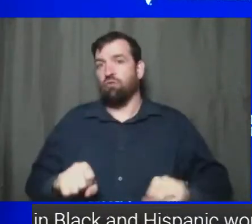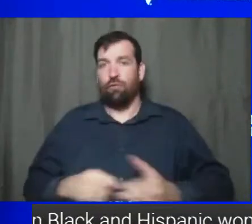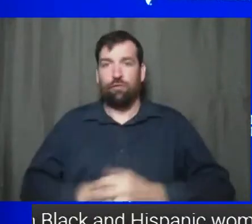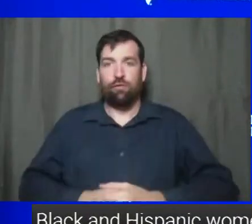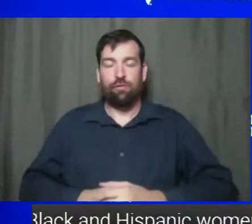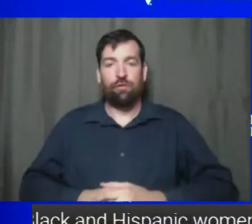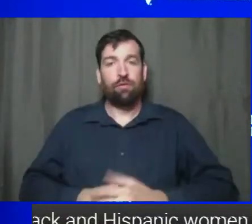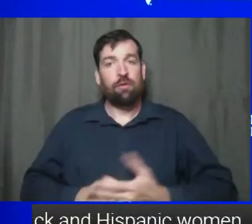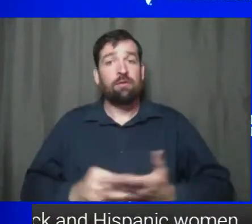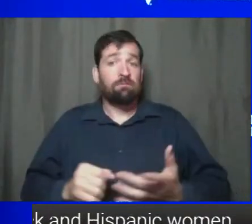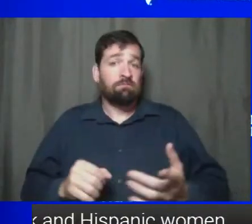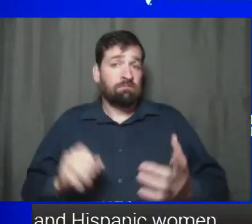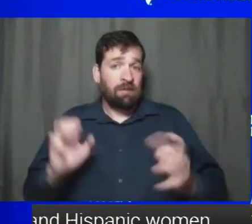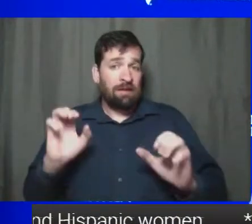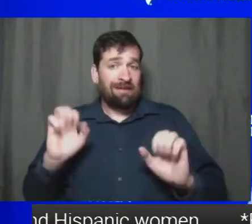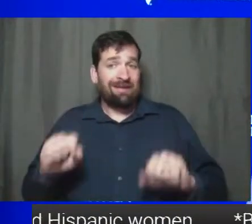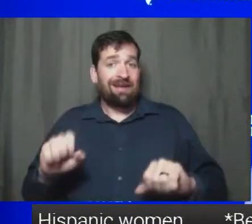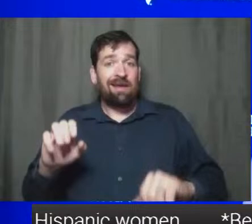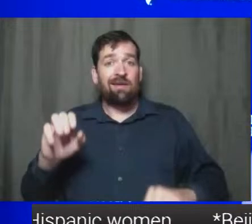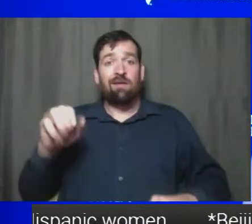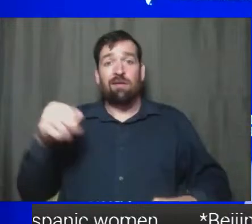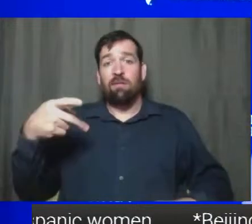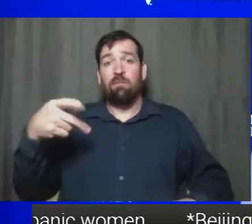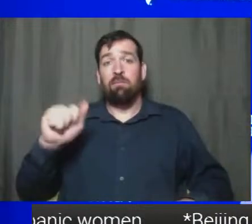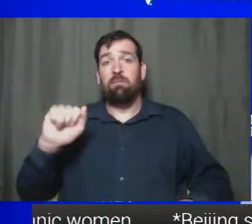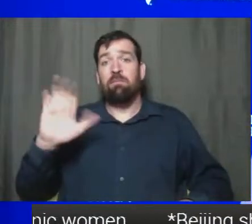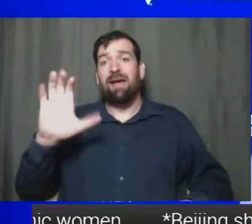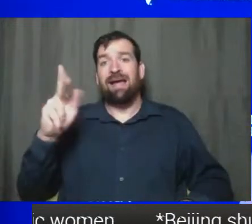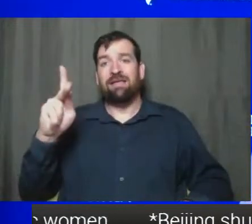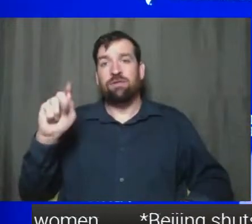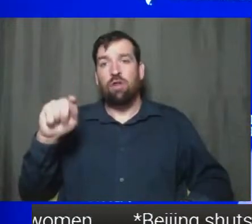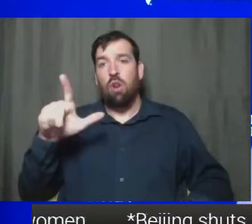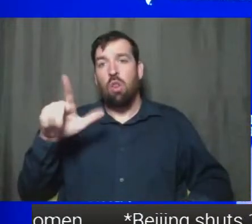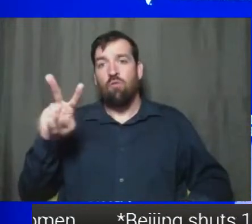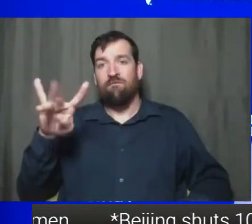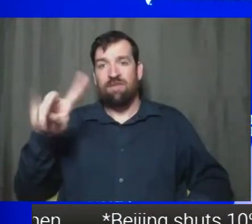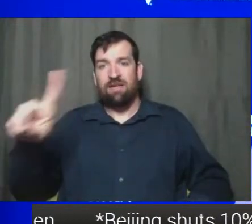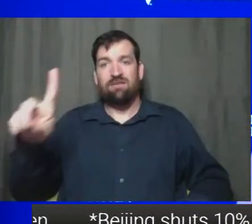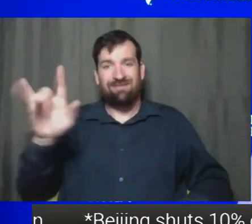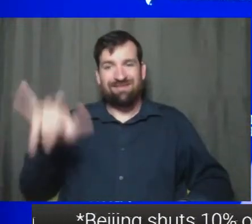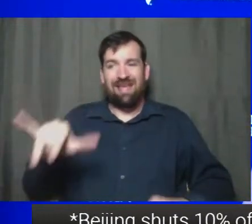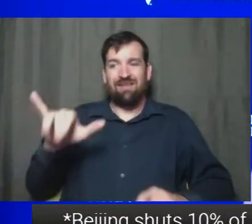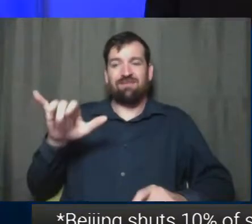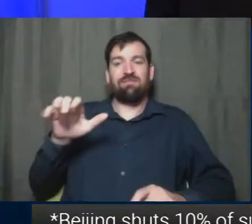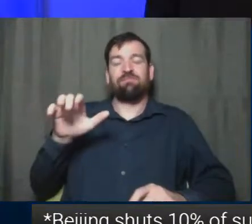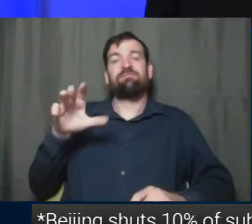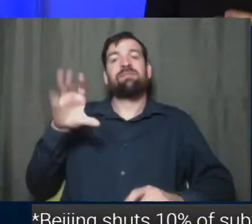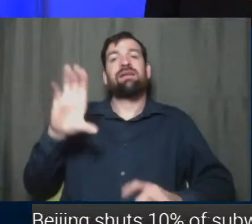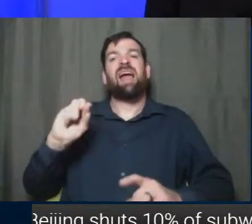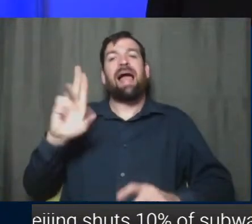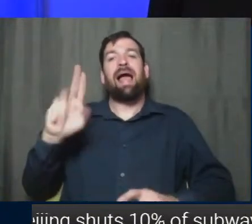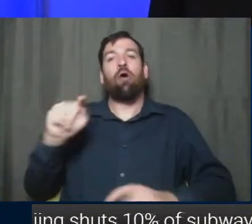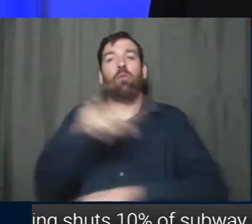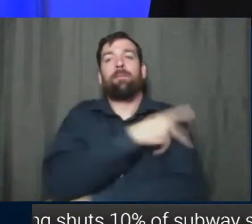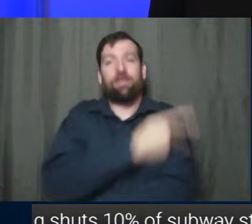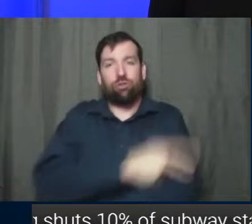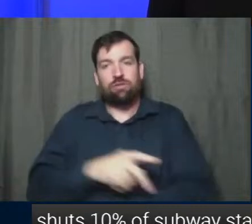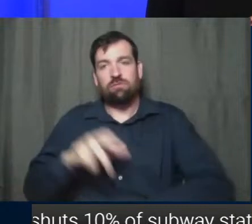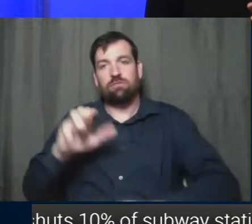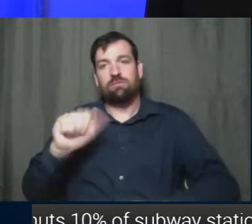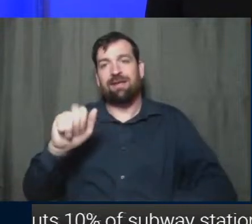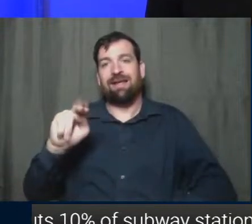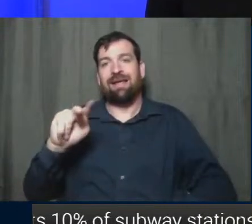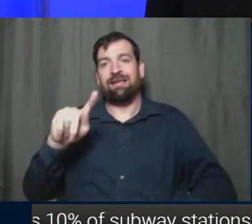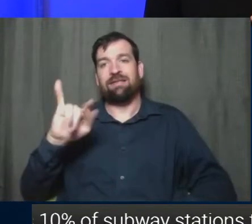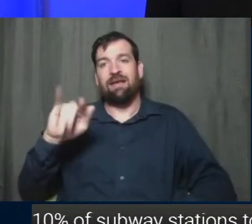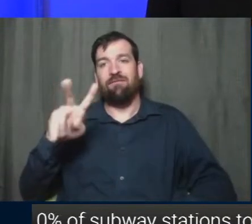a prescription for Paxlovid, that outpatient antiviral therapy as well. So relatively safe if everyone is vaxxed